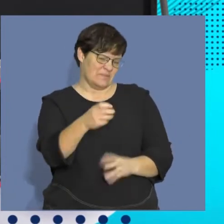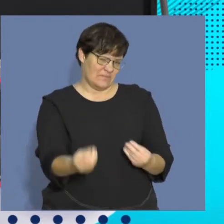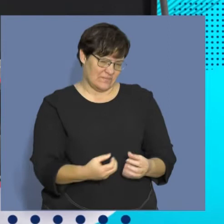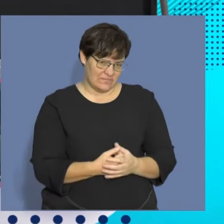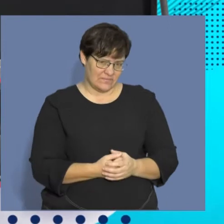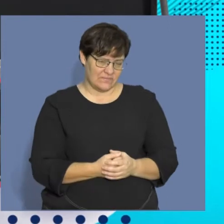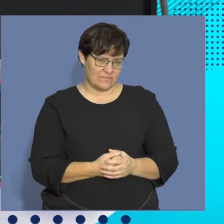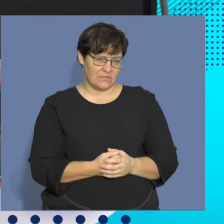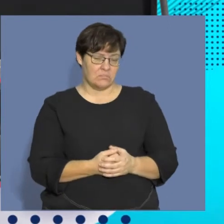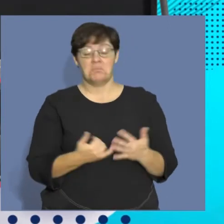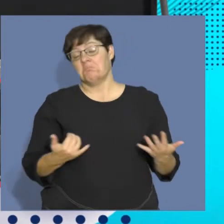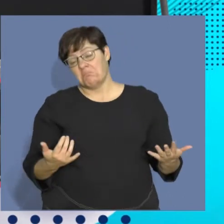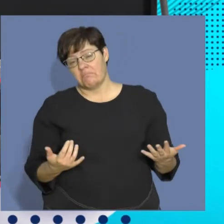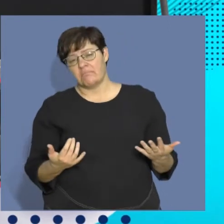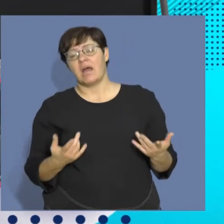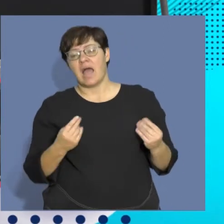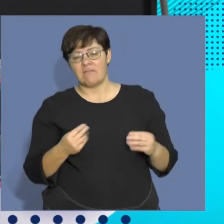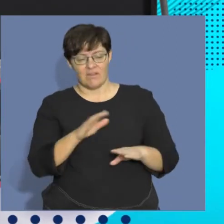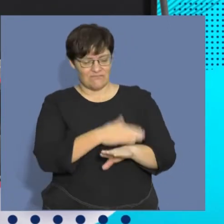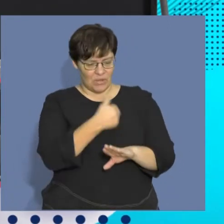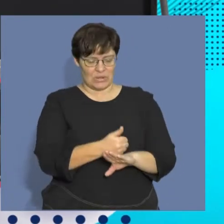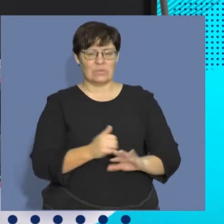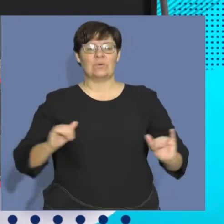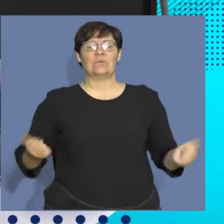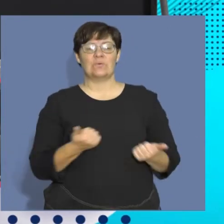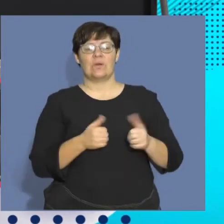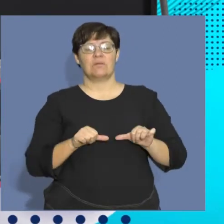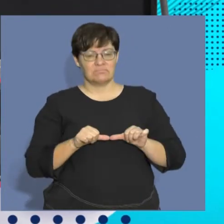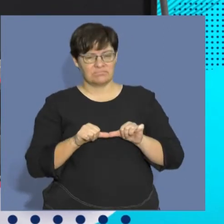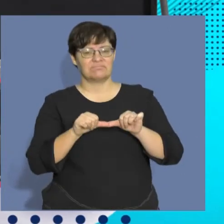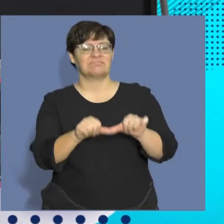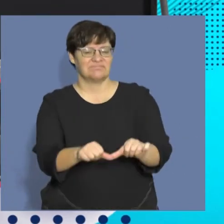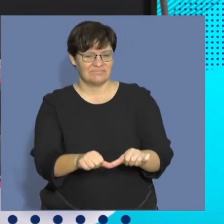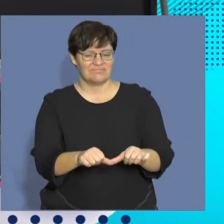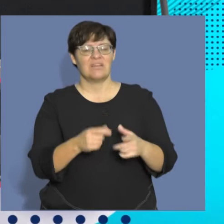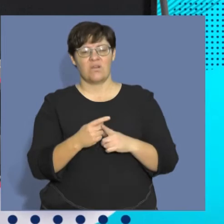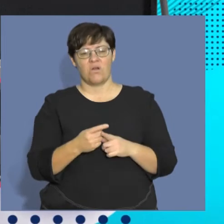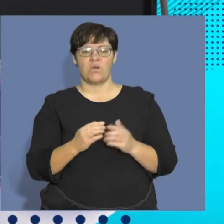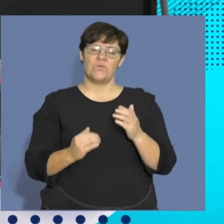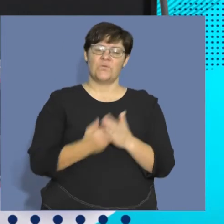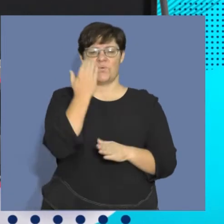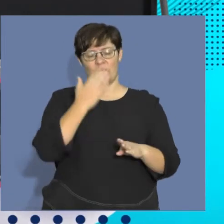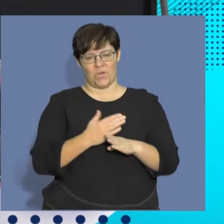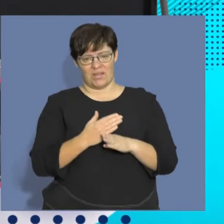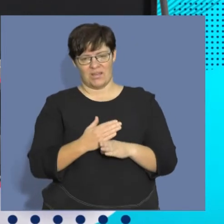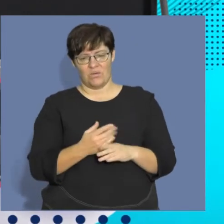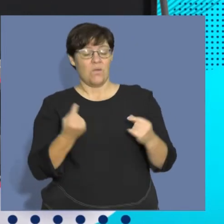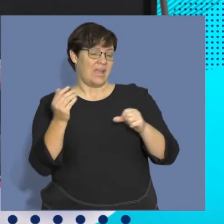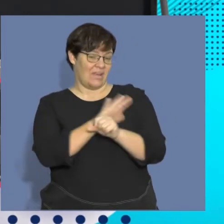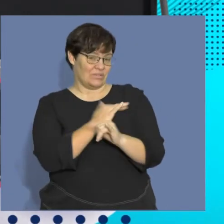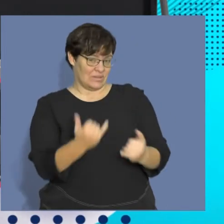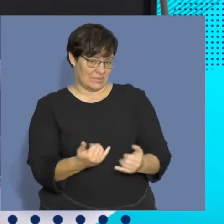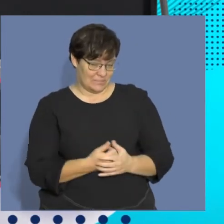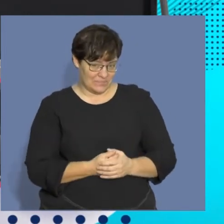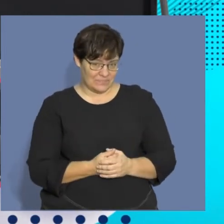you should have, but at least now you've got a good foundation for moving forward into the new work that we're going